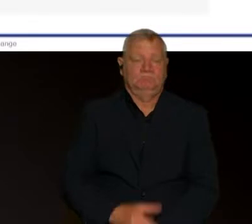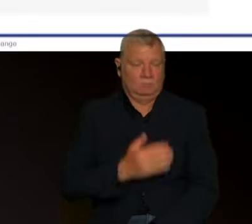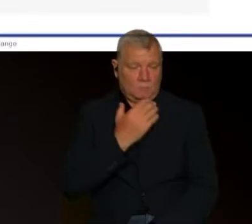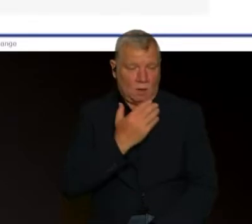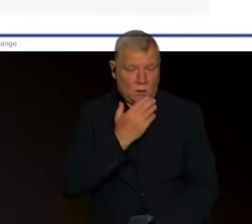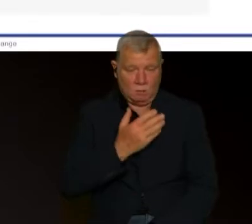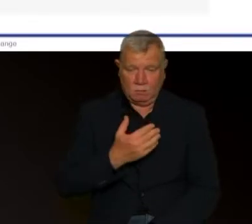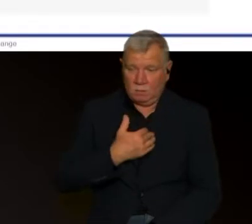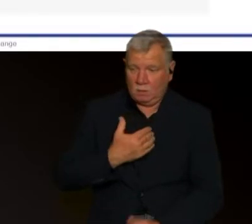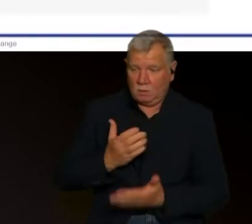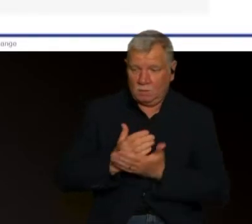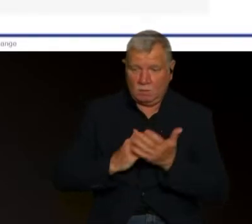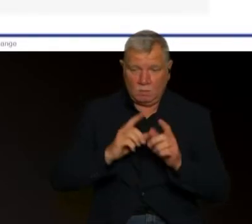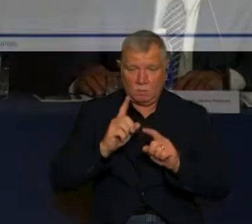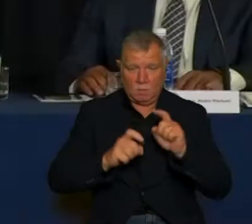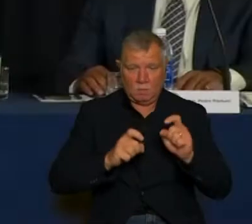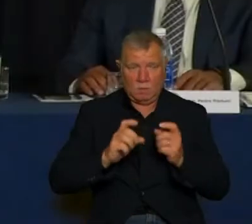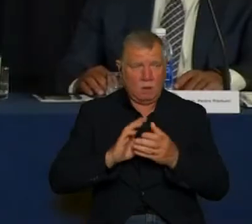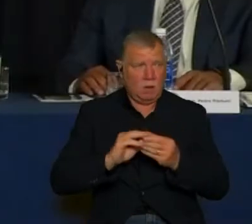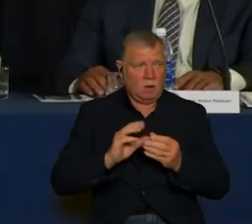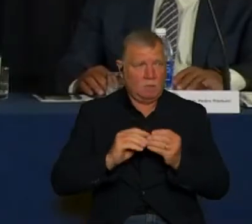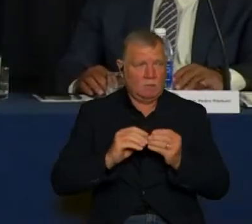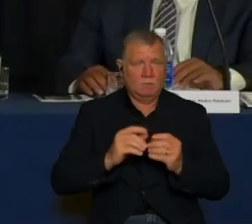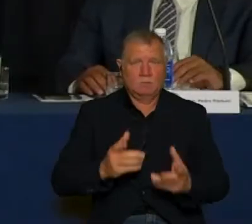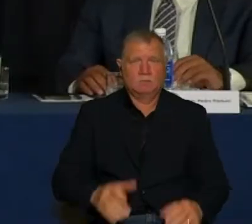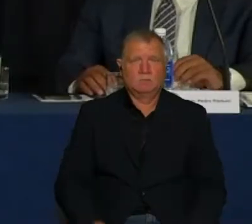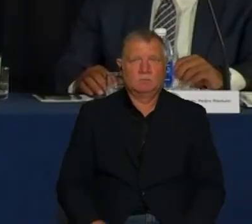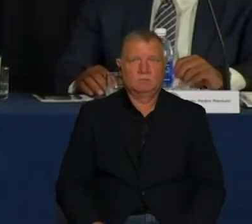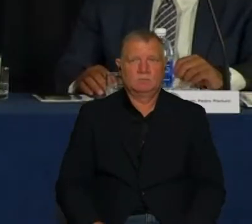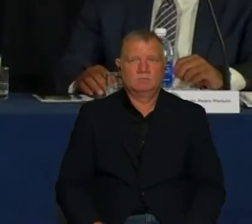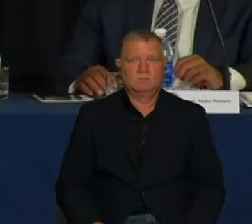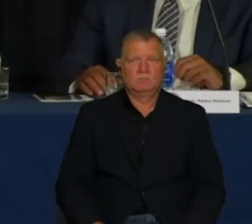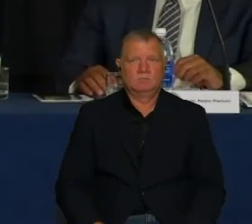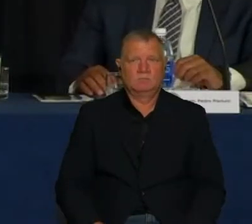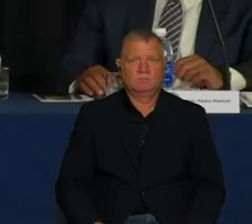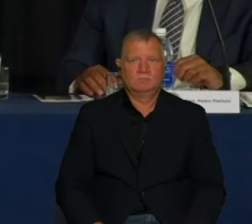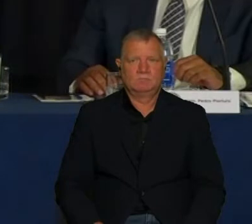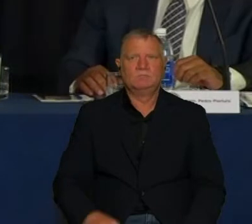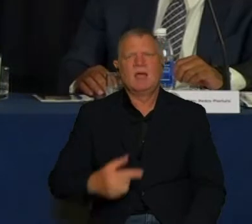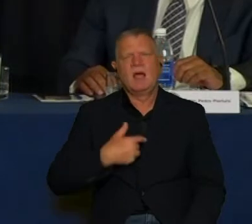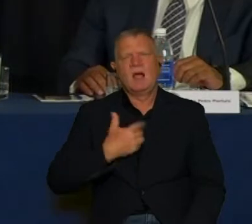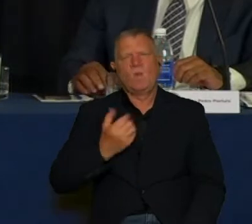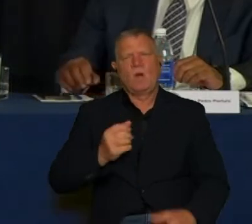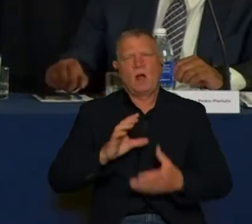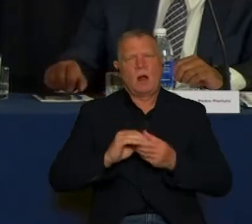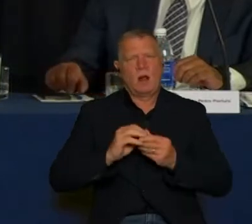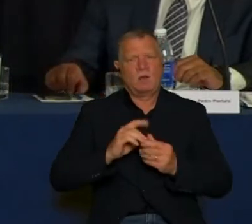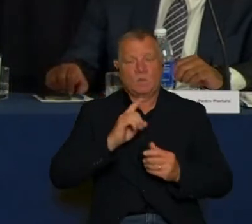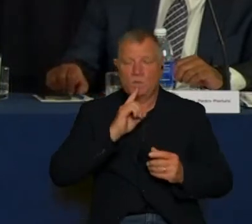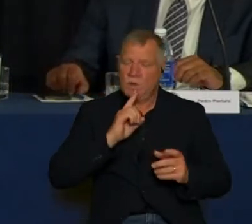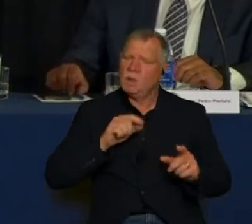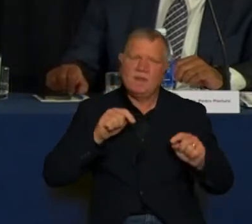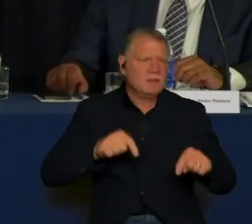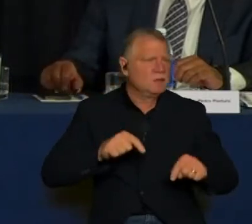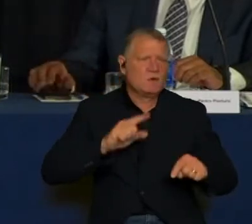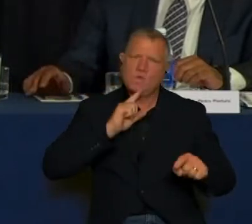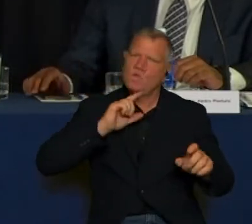Do we have any questions or comments? Antonio? I just want to comment. This is a huge win for Puerto